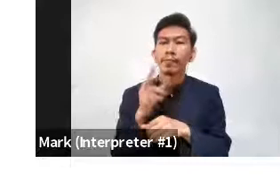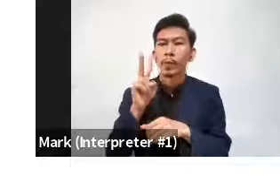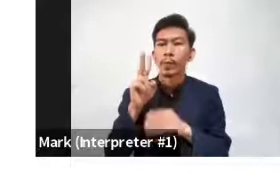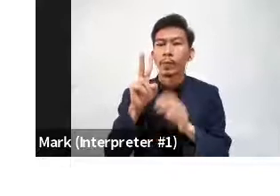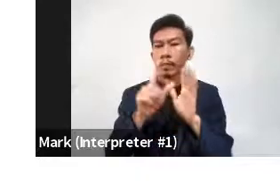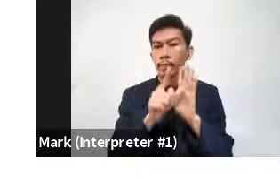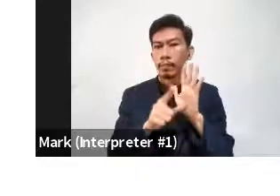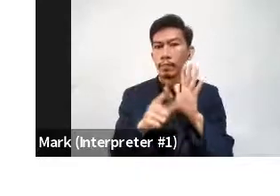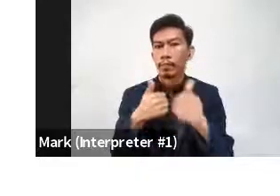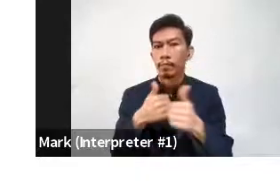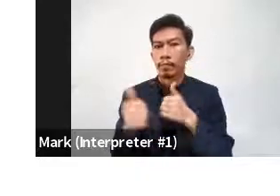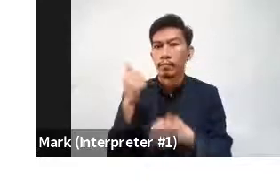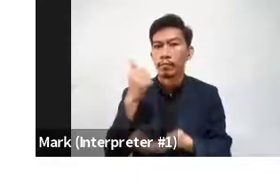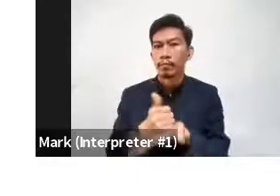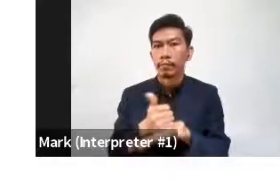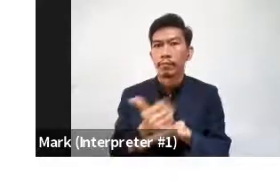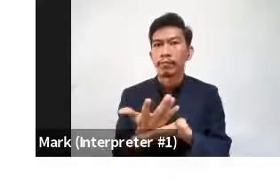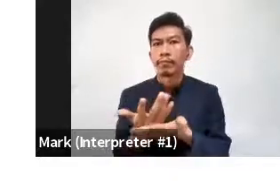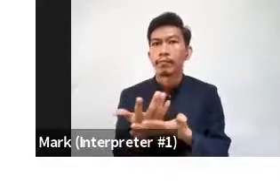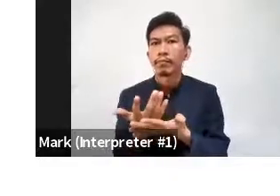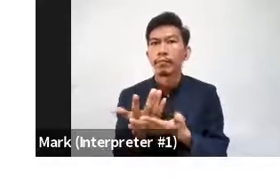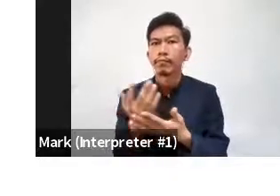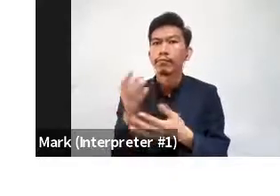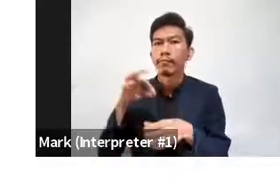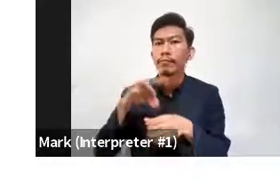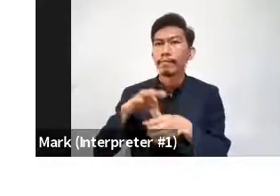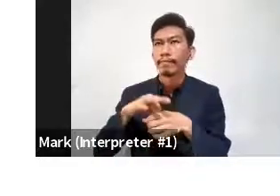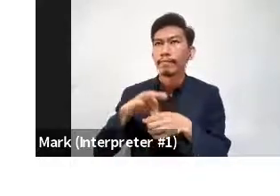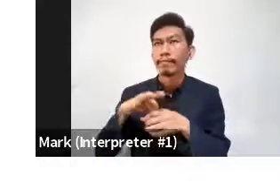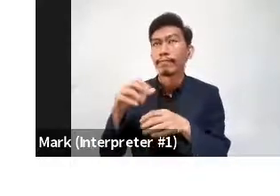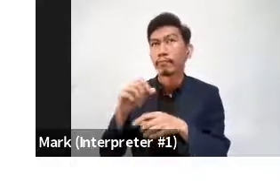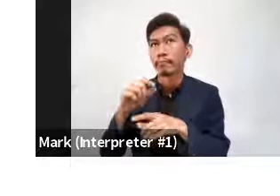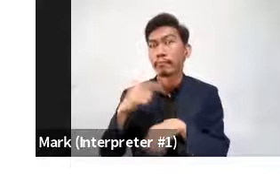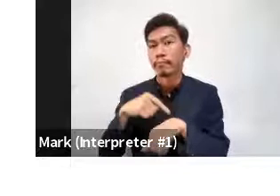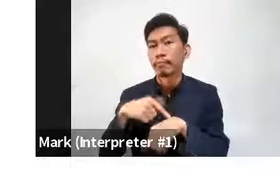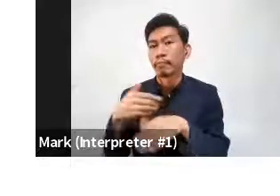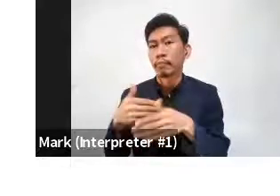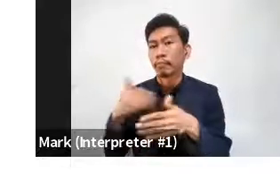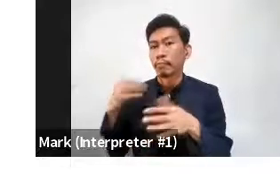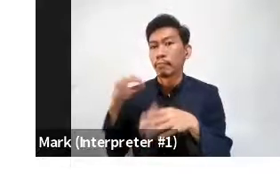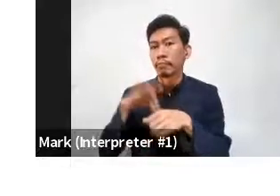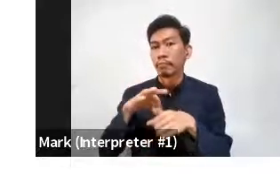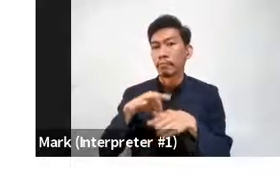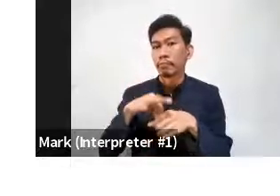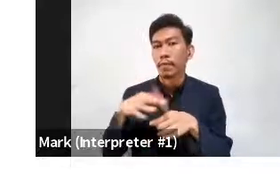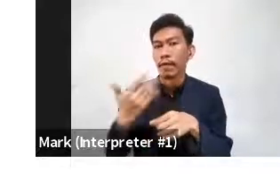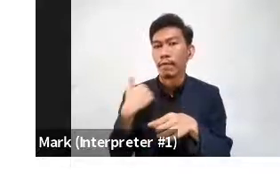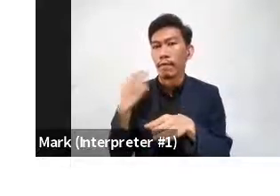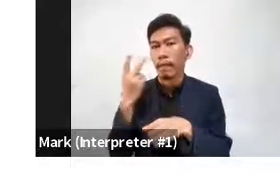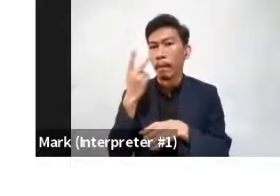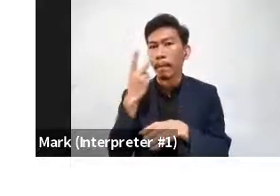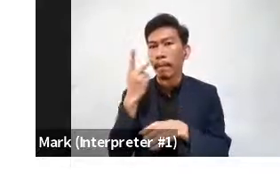midst of an election season, and right before the start of the election season, we see